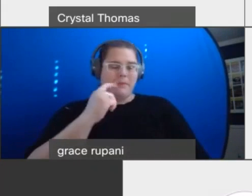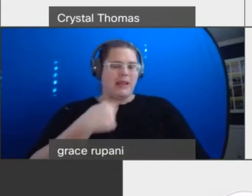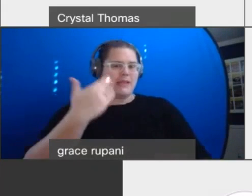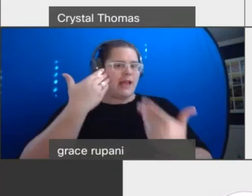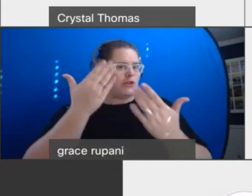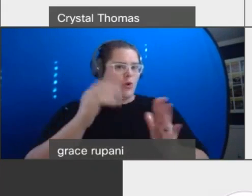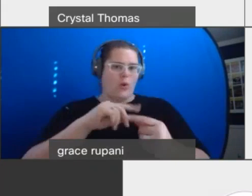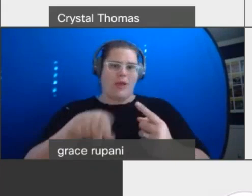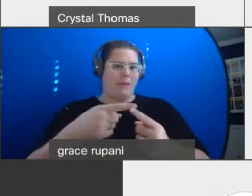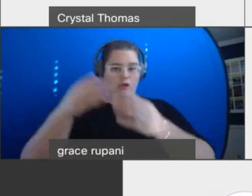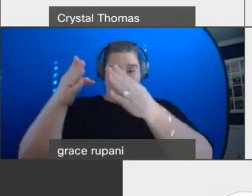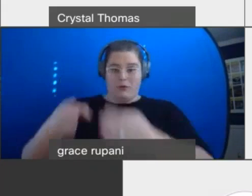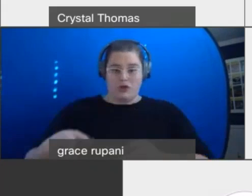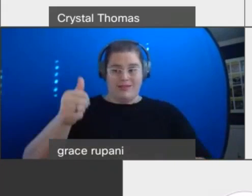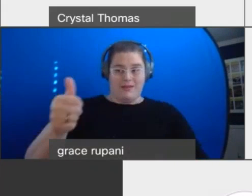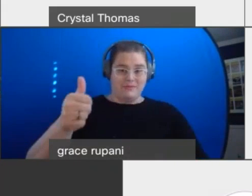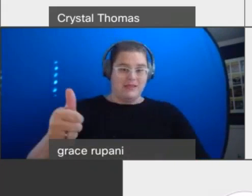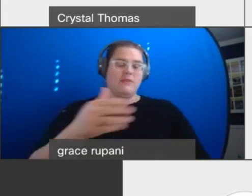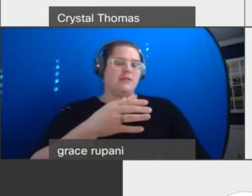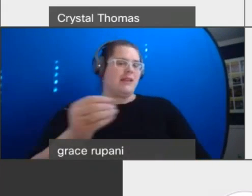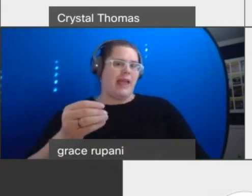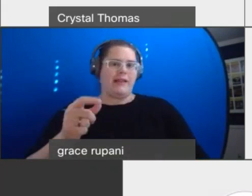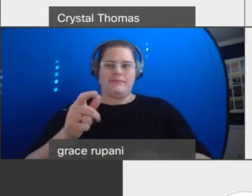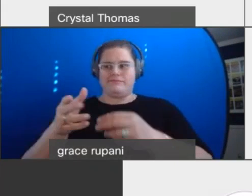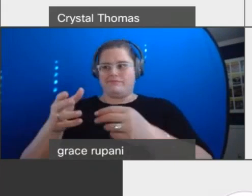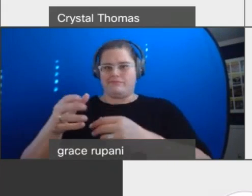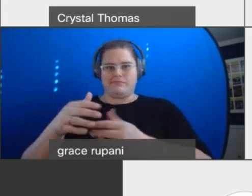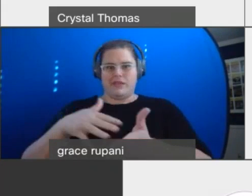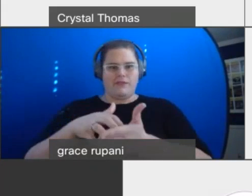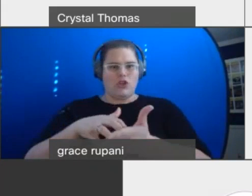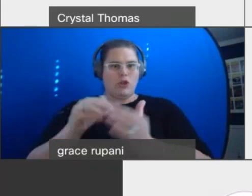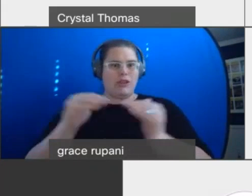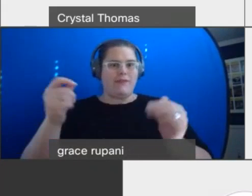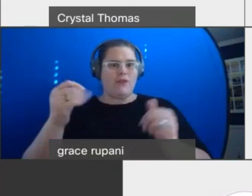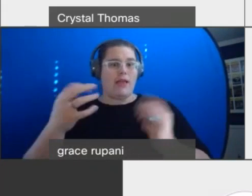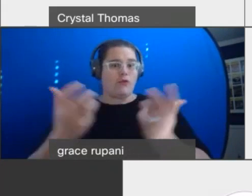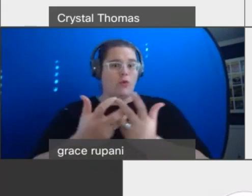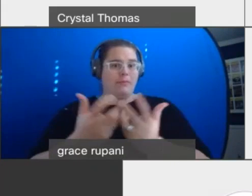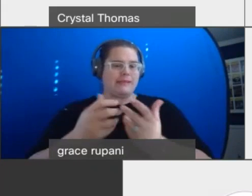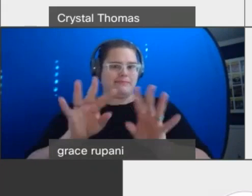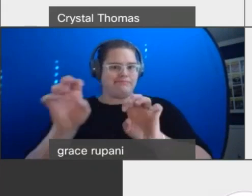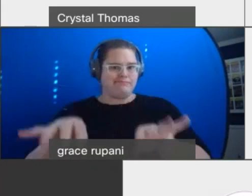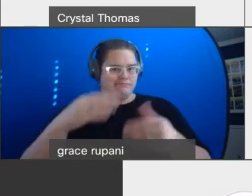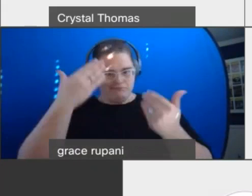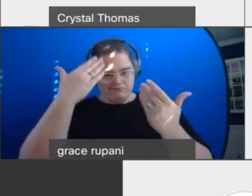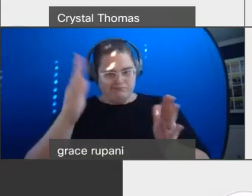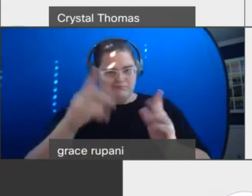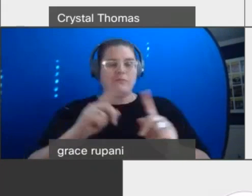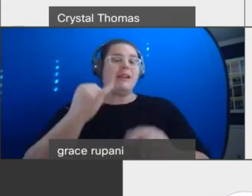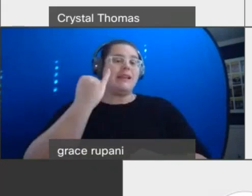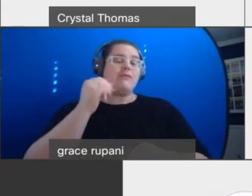the person, and I also don't know the vulnerabilities of the roommates. But as long as people are